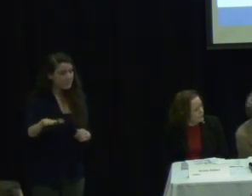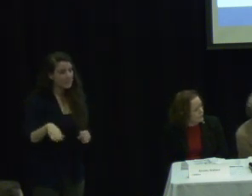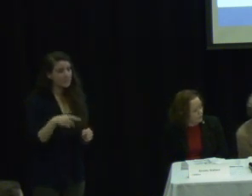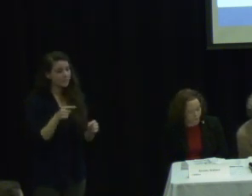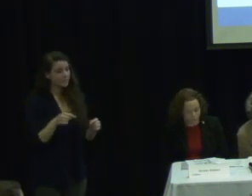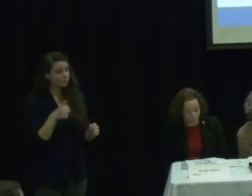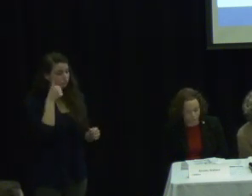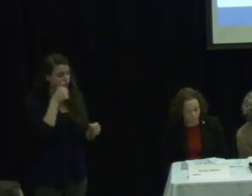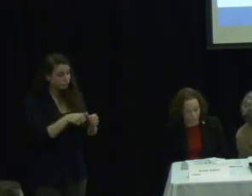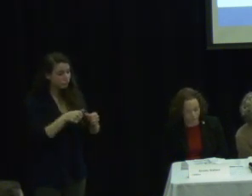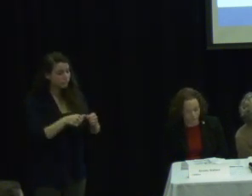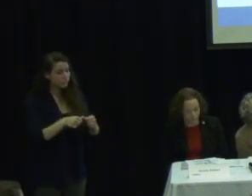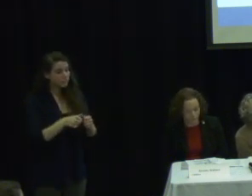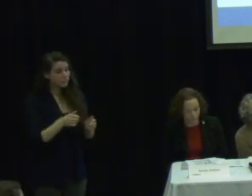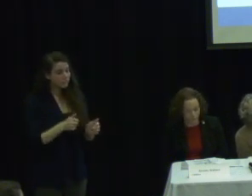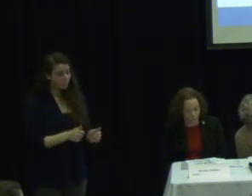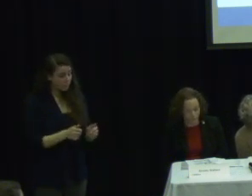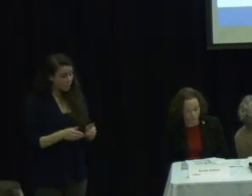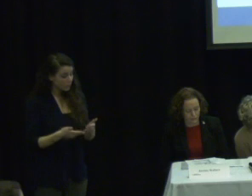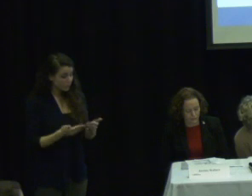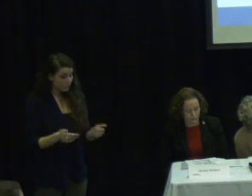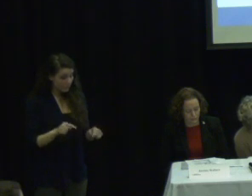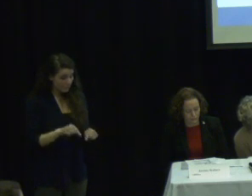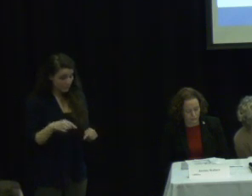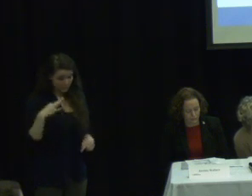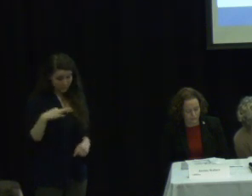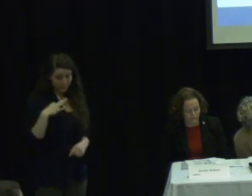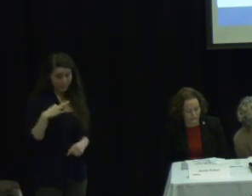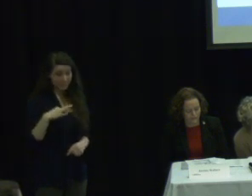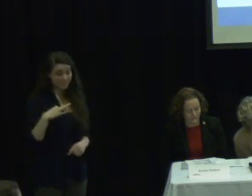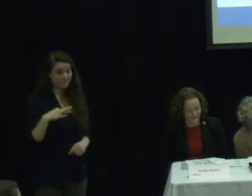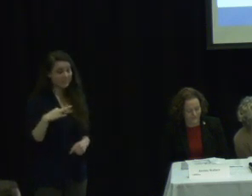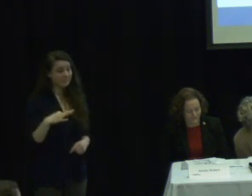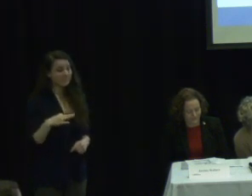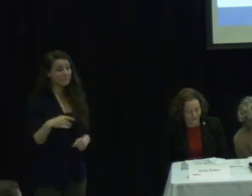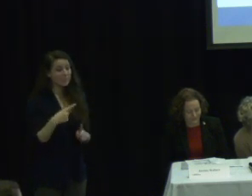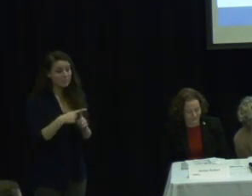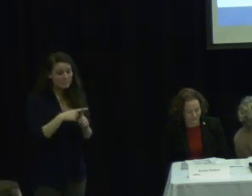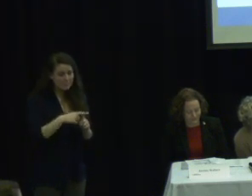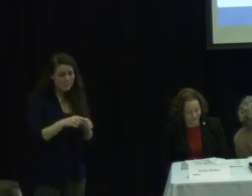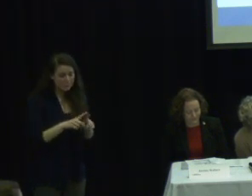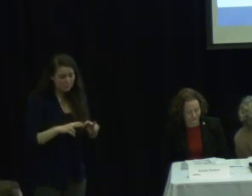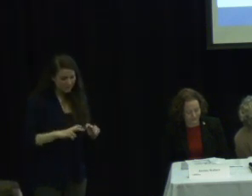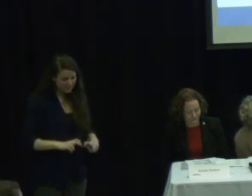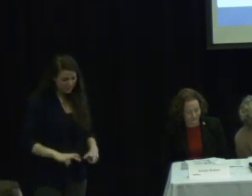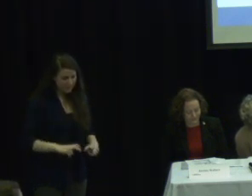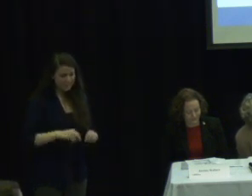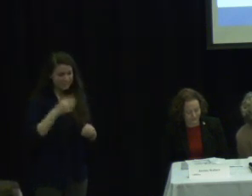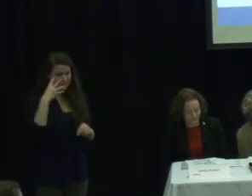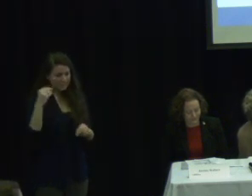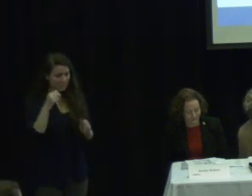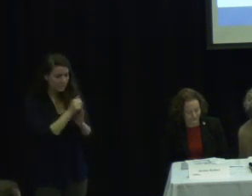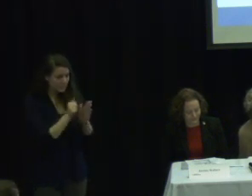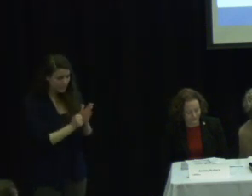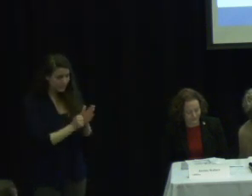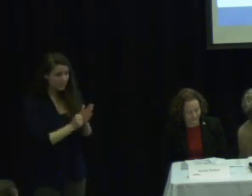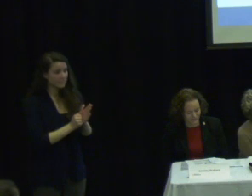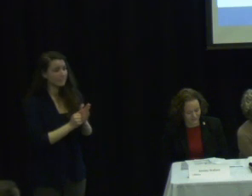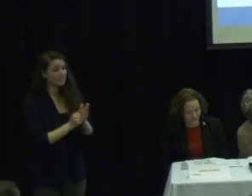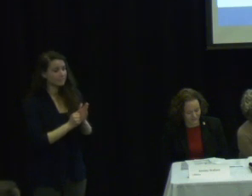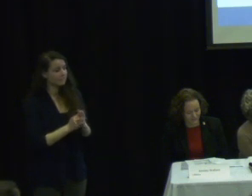real thing, and I don't know if I have that slide from last fall, Stephen, the one with the funnel. The big thing that I notice as a challenge